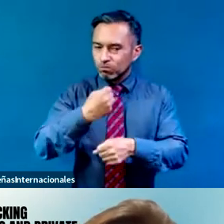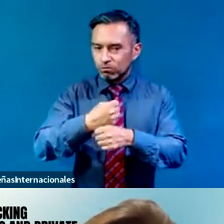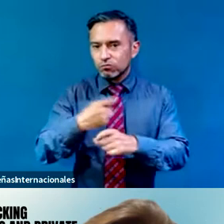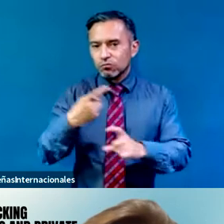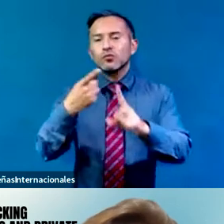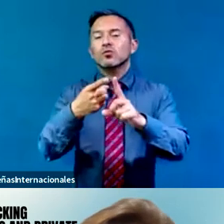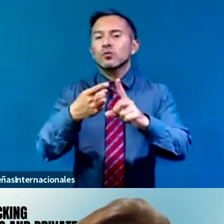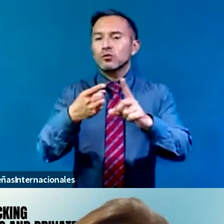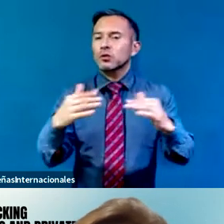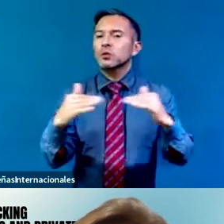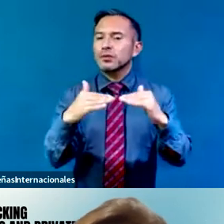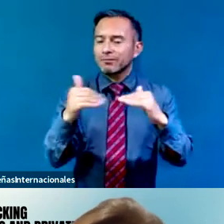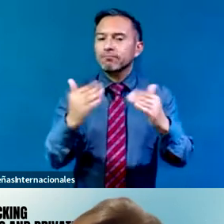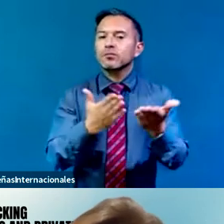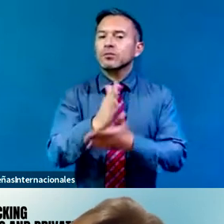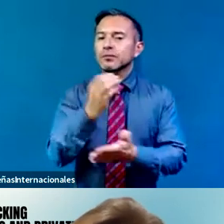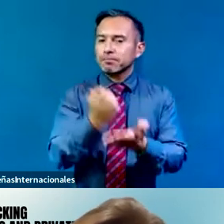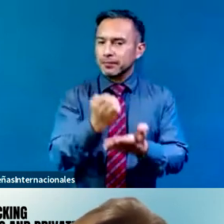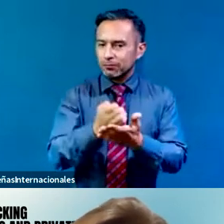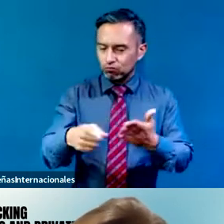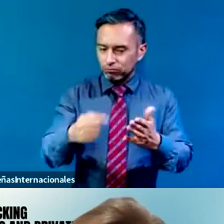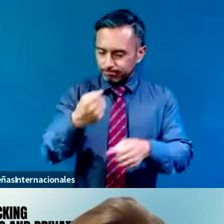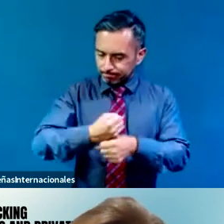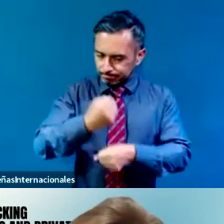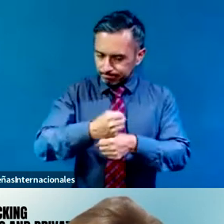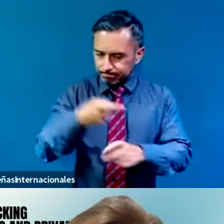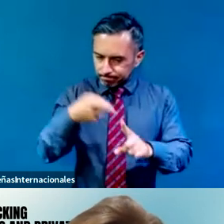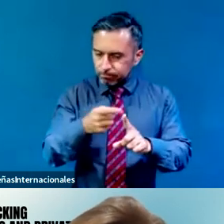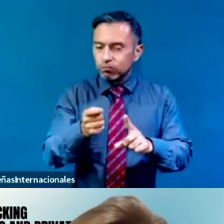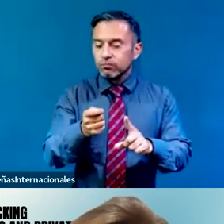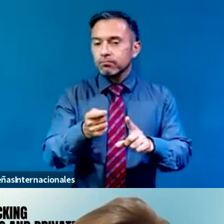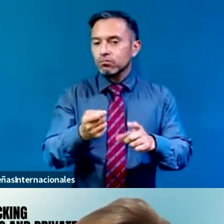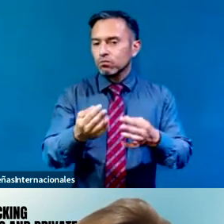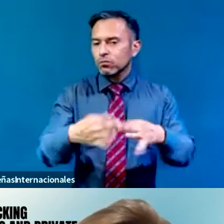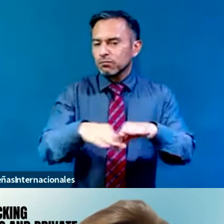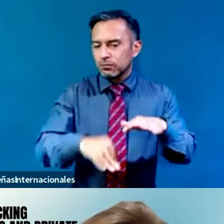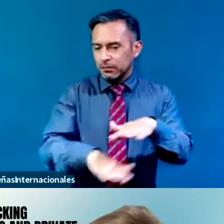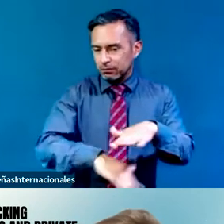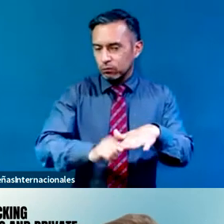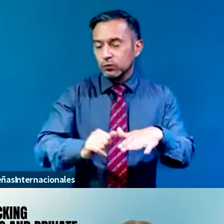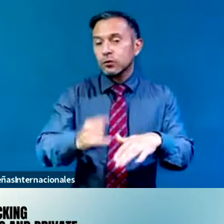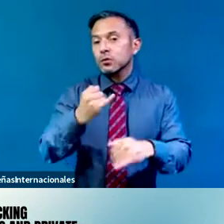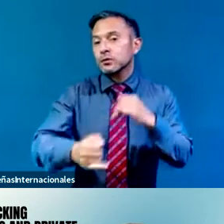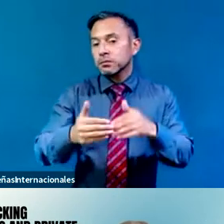economy with the last mile and beyond. Thank you so much for your attention.